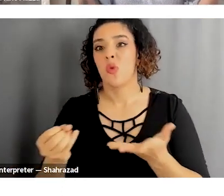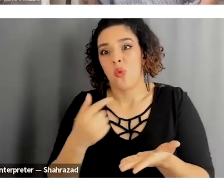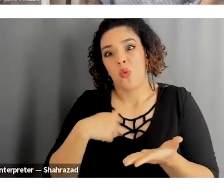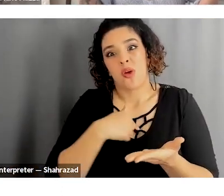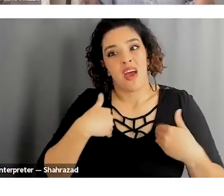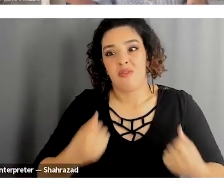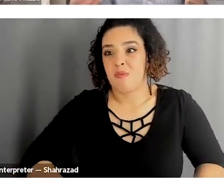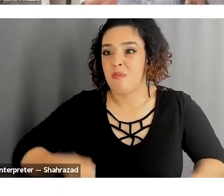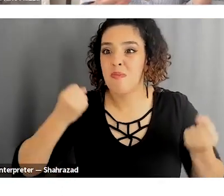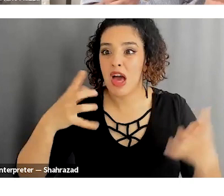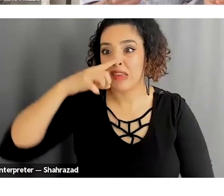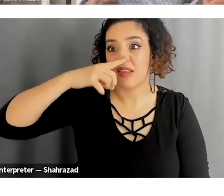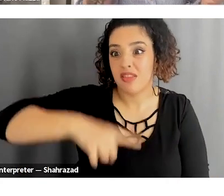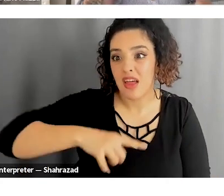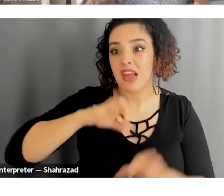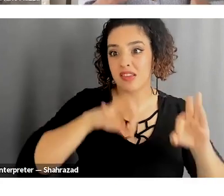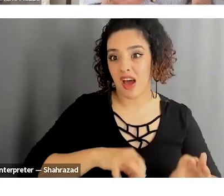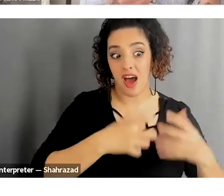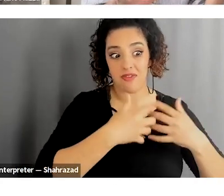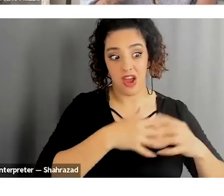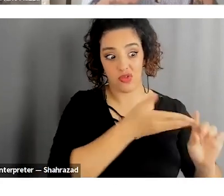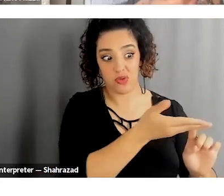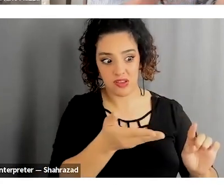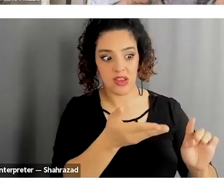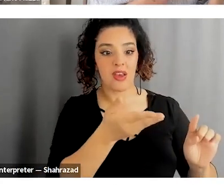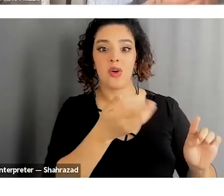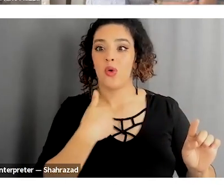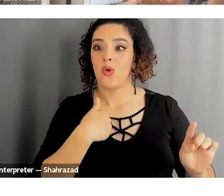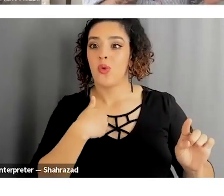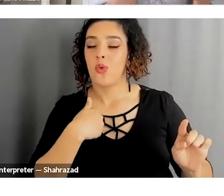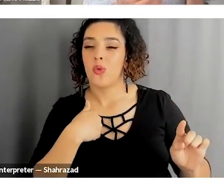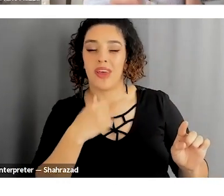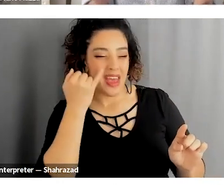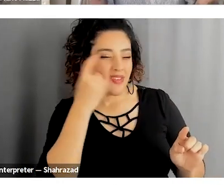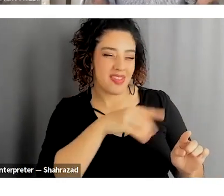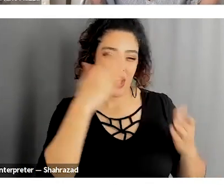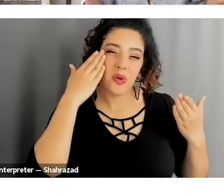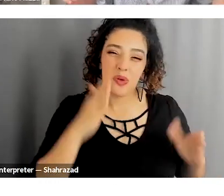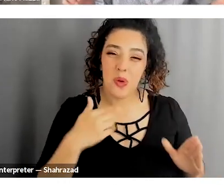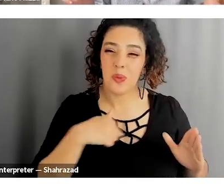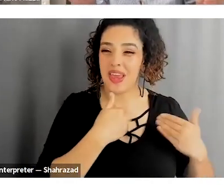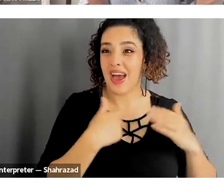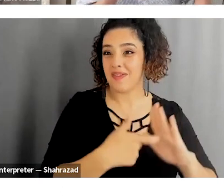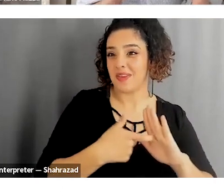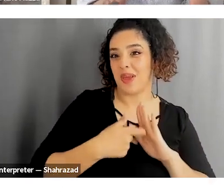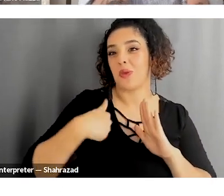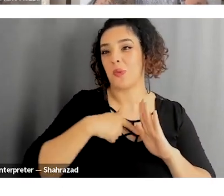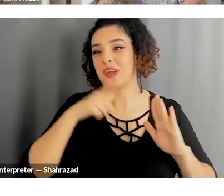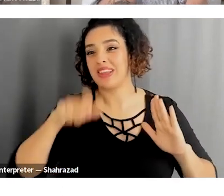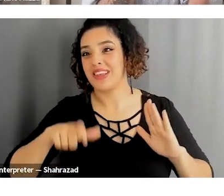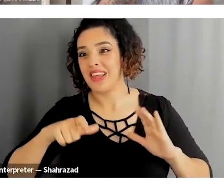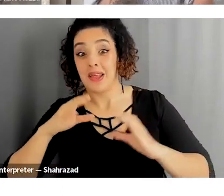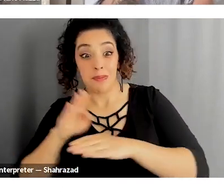like, if they don't know that there's a demand for that, it has to come from the consumer too. Like the consumer needs to be like, we want natural dyes. So